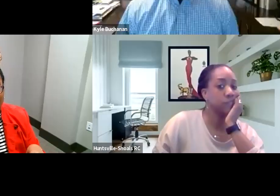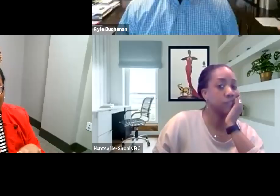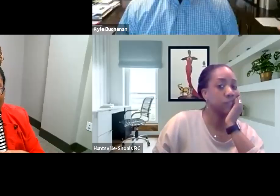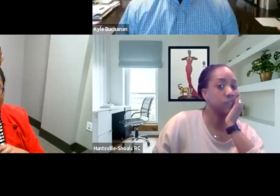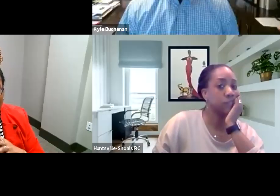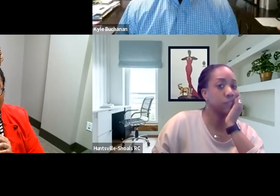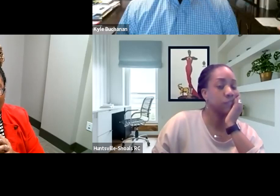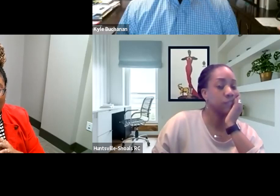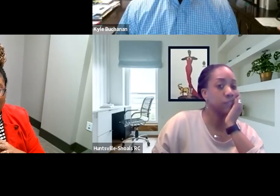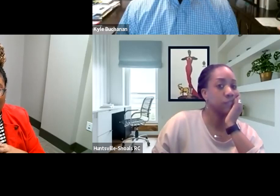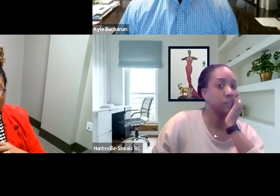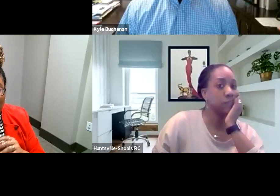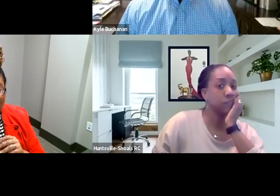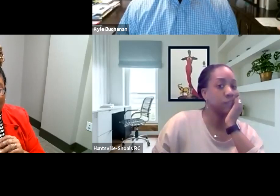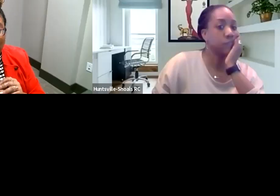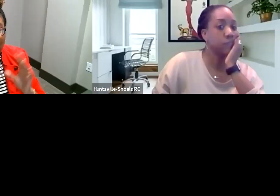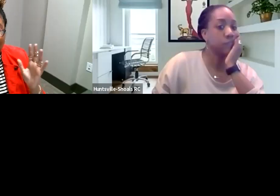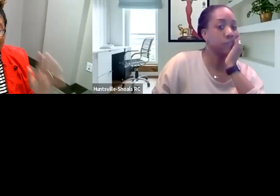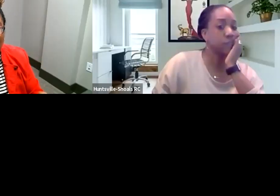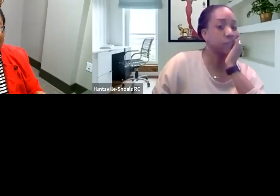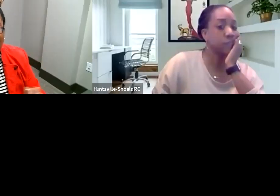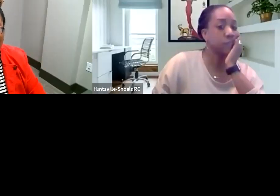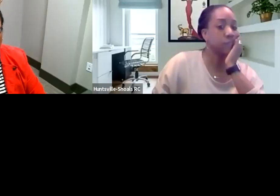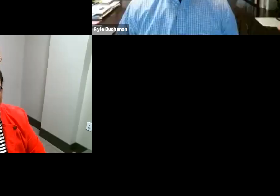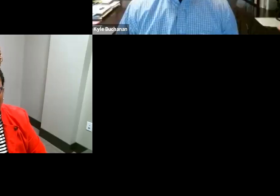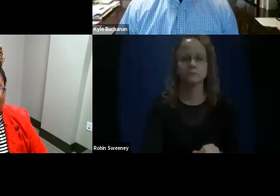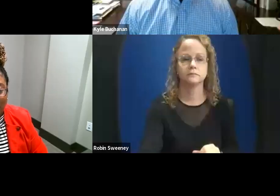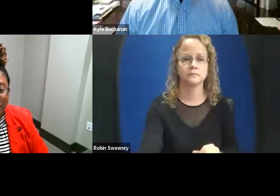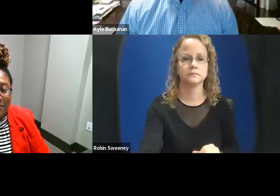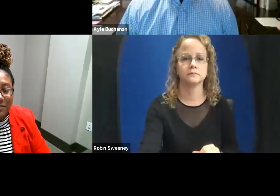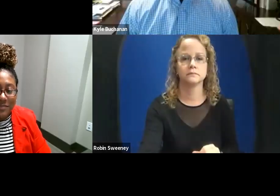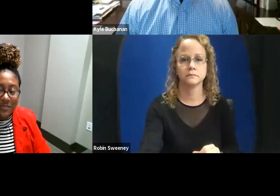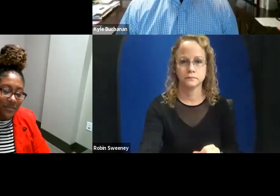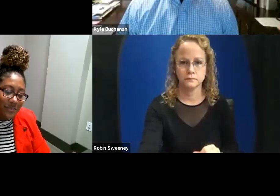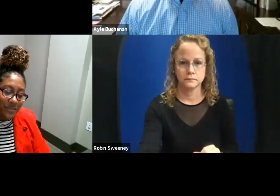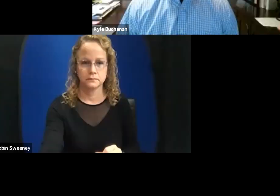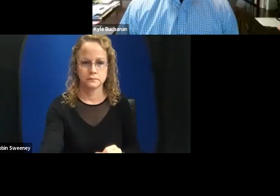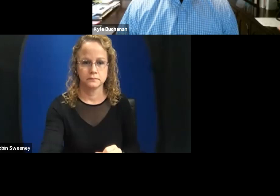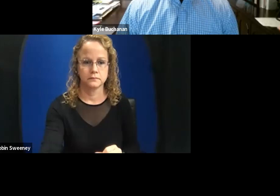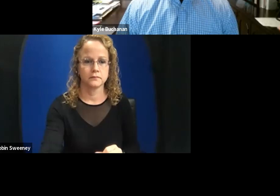through Whova, okay? You won't be able to do that here in Zoom, but you will be able to do that in Whova.